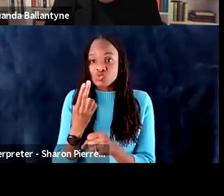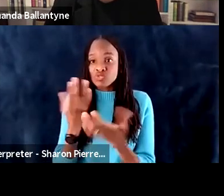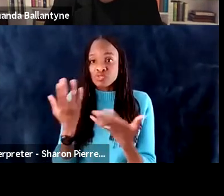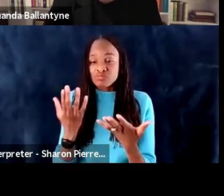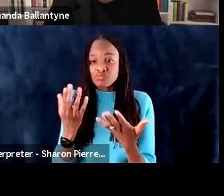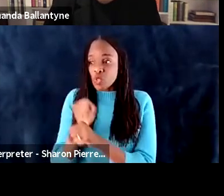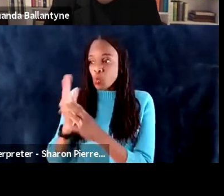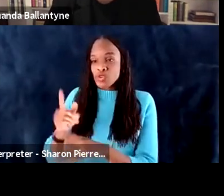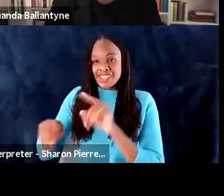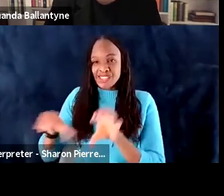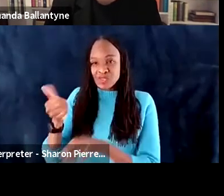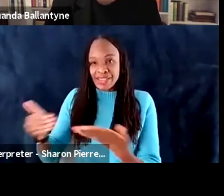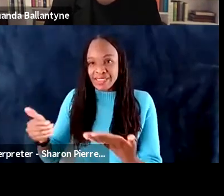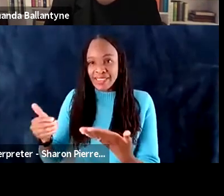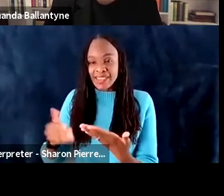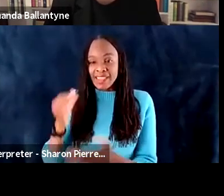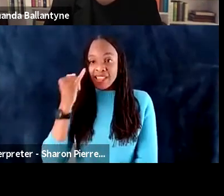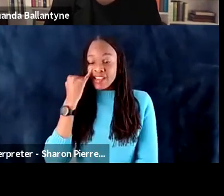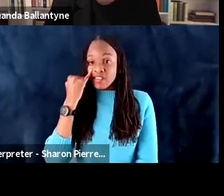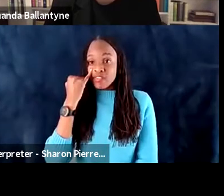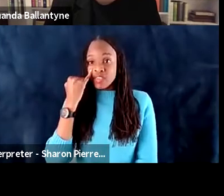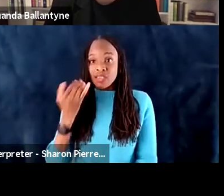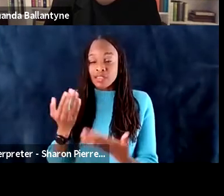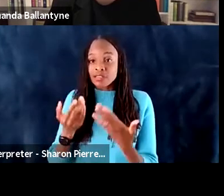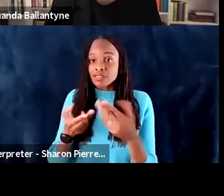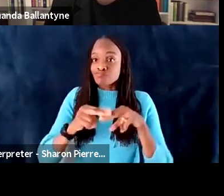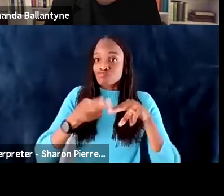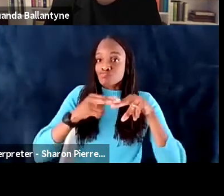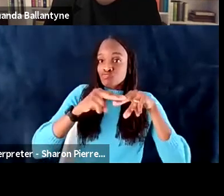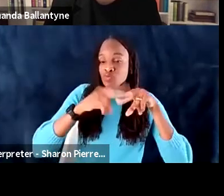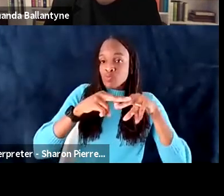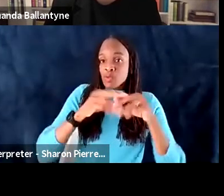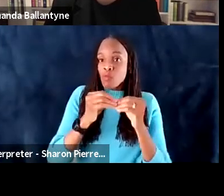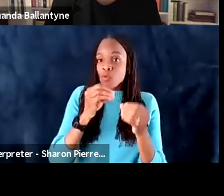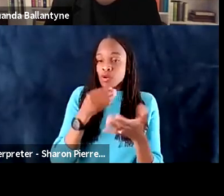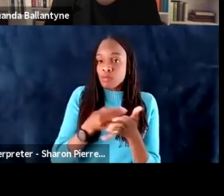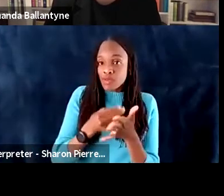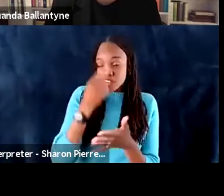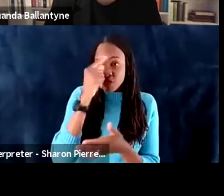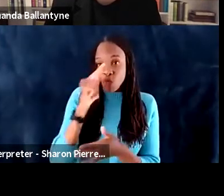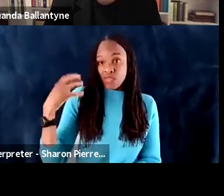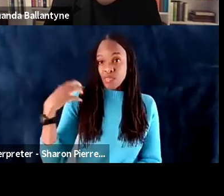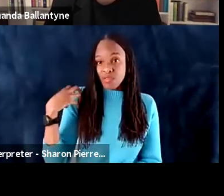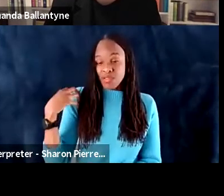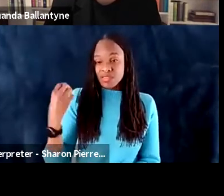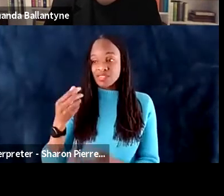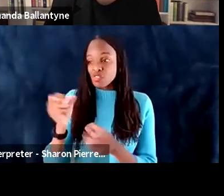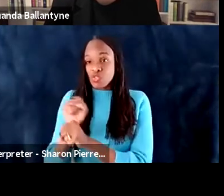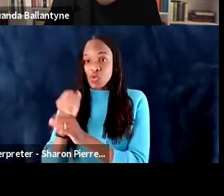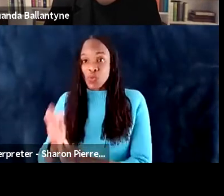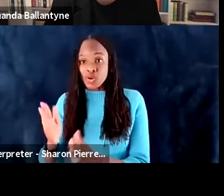and whether or not it generates income on behalf of the employer that's collecting it. Workers have no say in this, and it's just another form